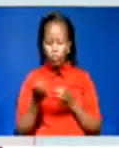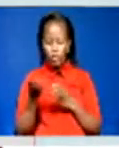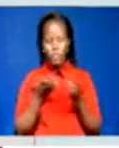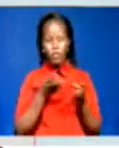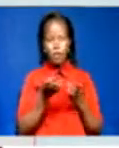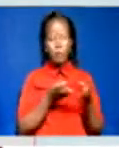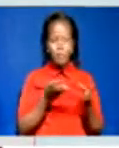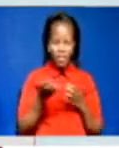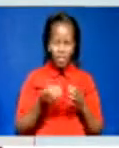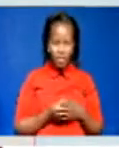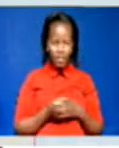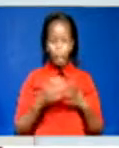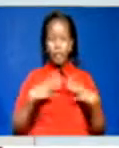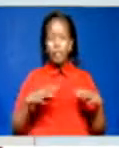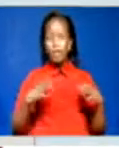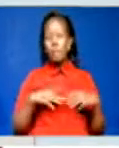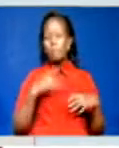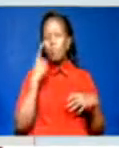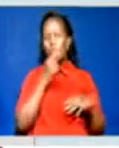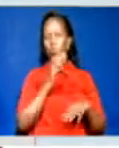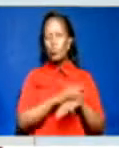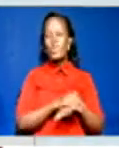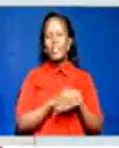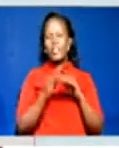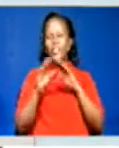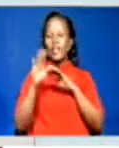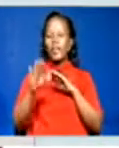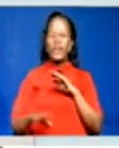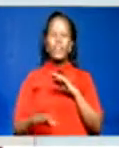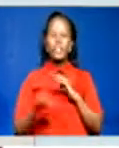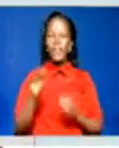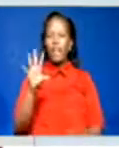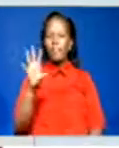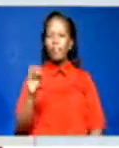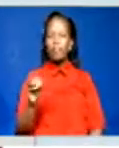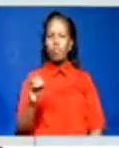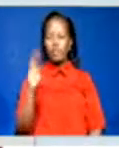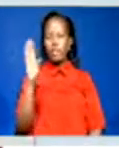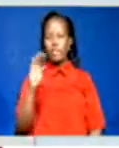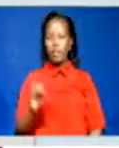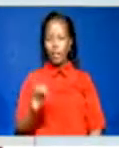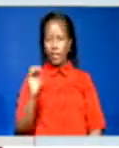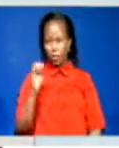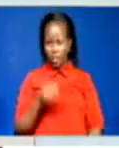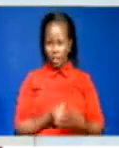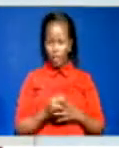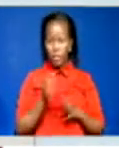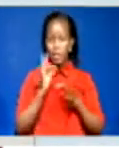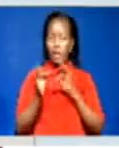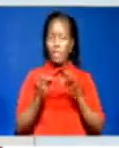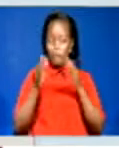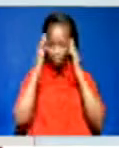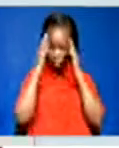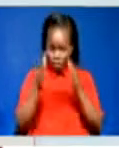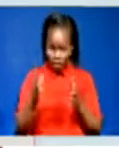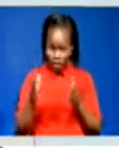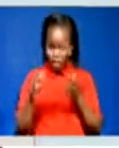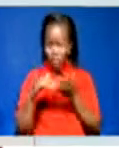who earn less than 50,000. If you go to the bottom of the pyramid, the figures are even more scary.